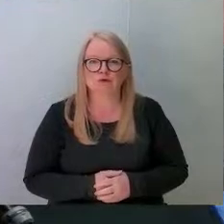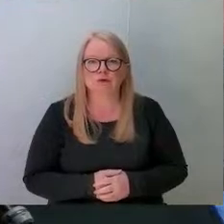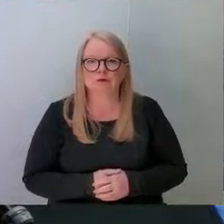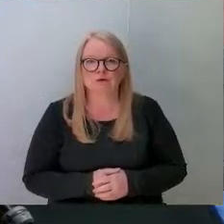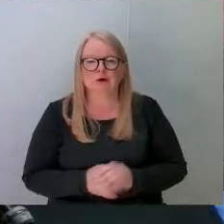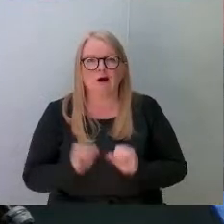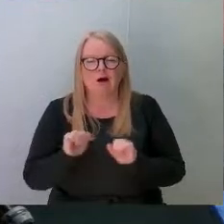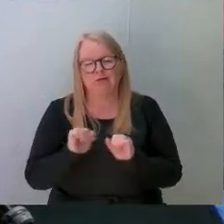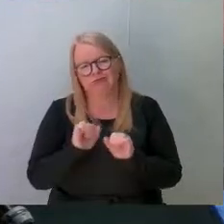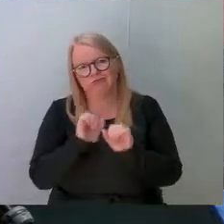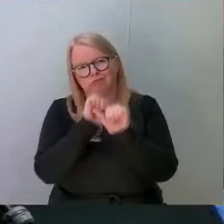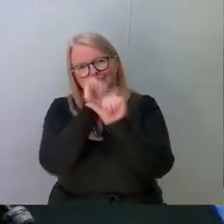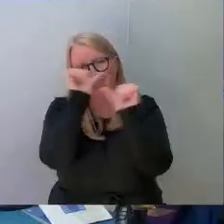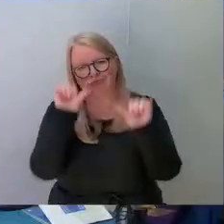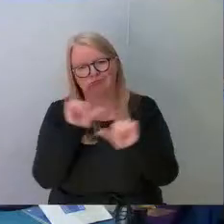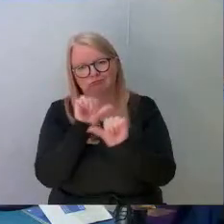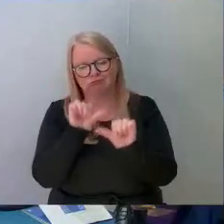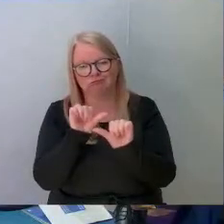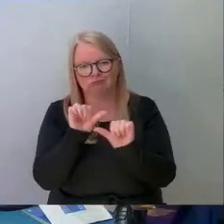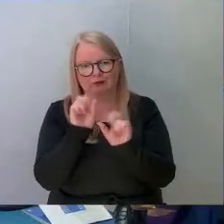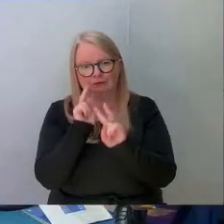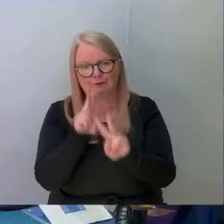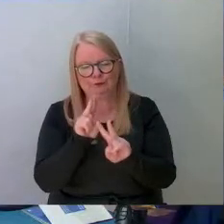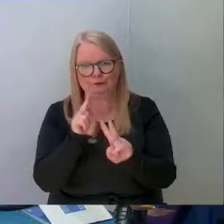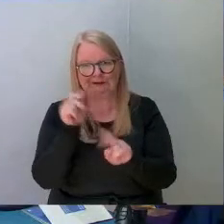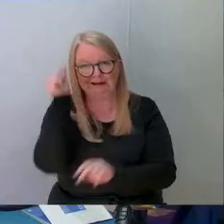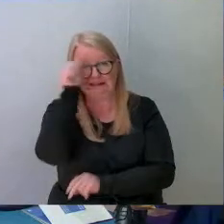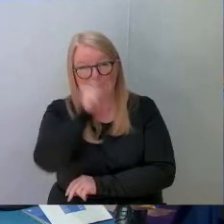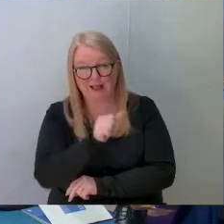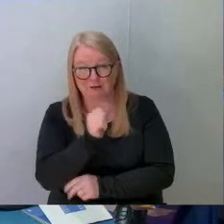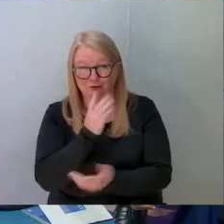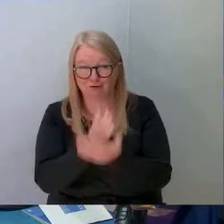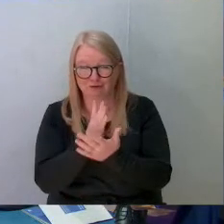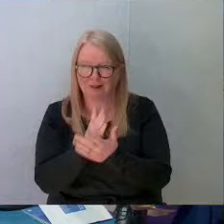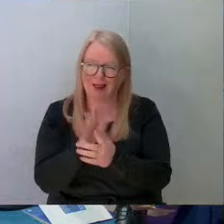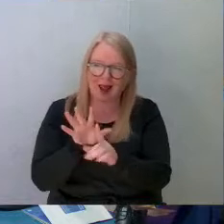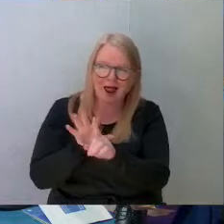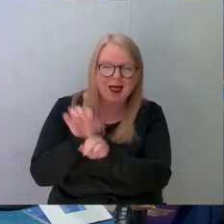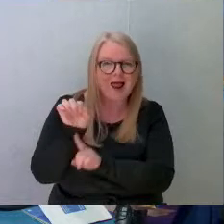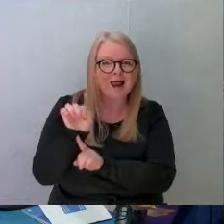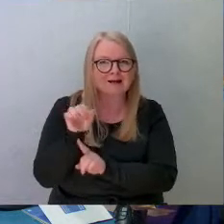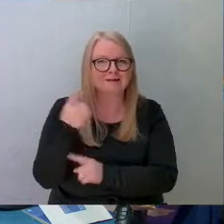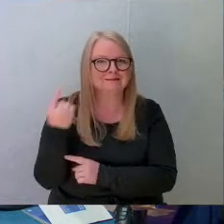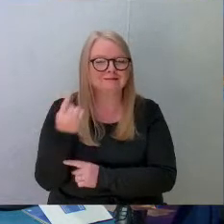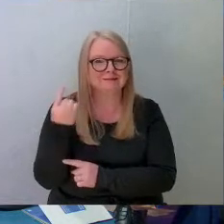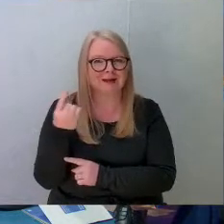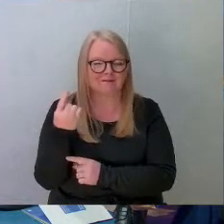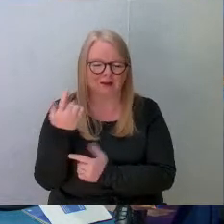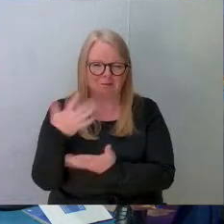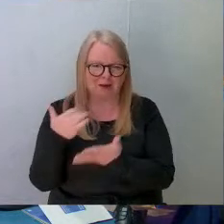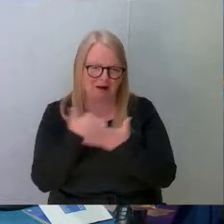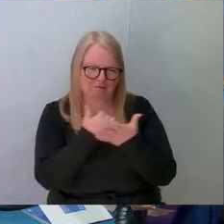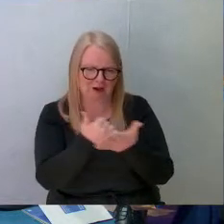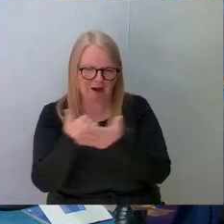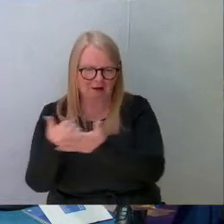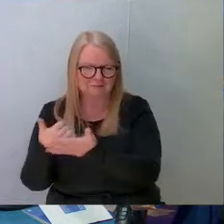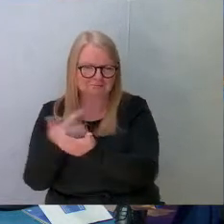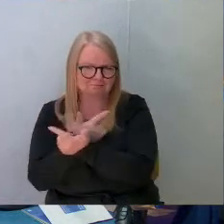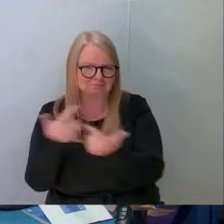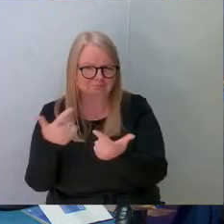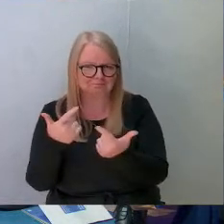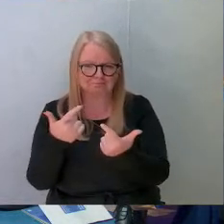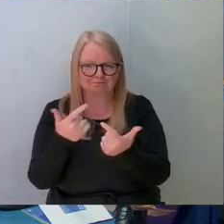Her holistic views and acute intelligence are highly sought after. She has advised many national and